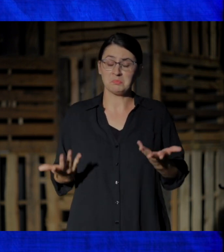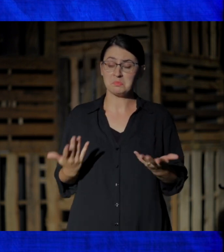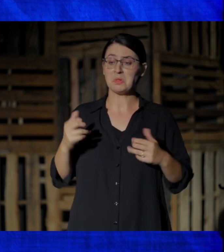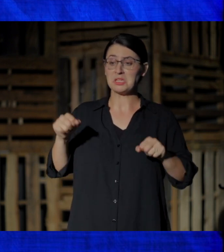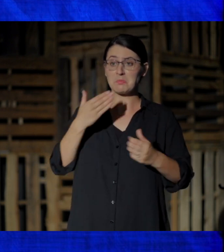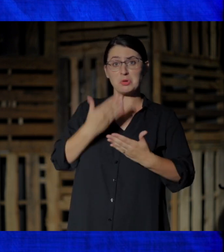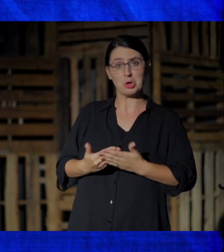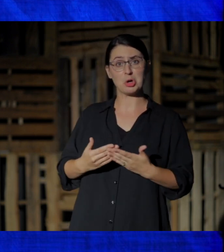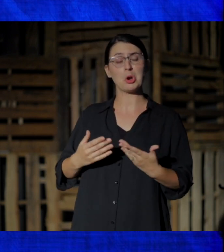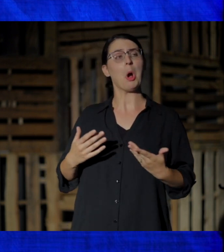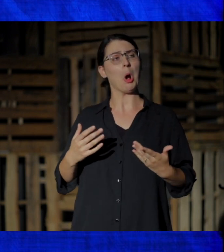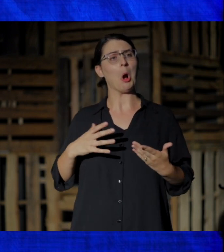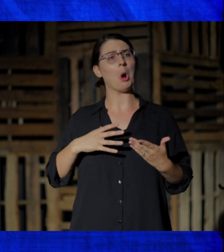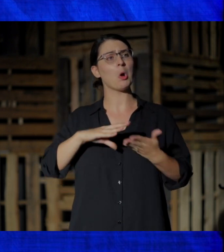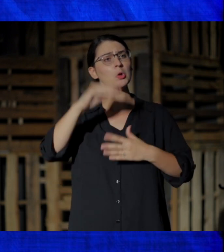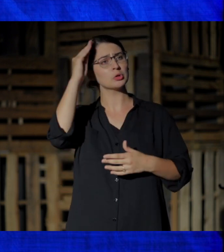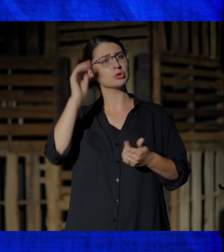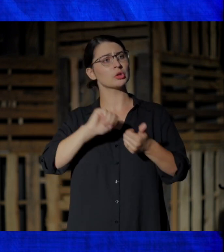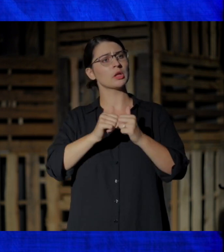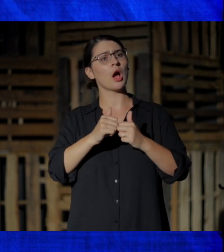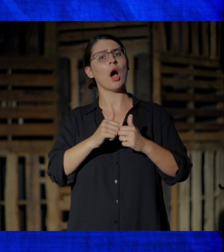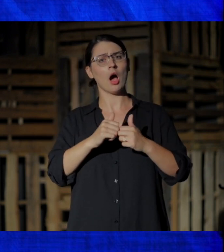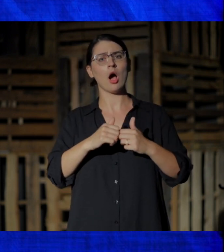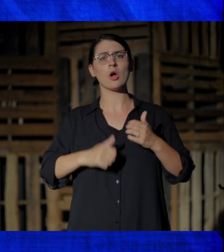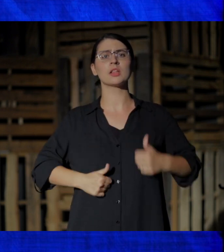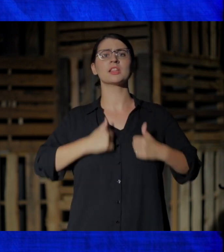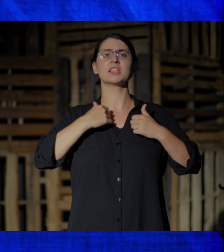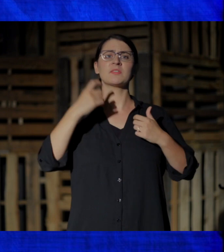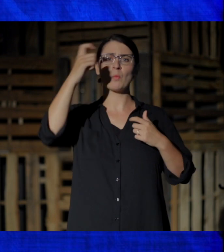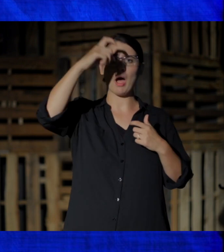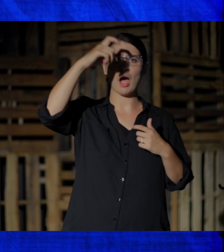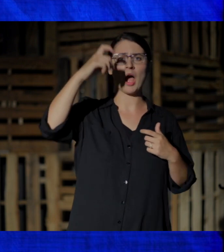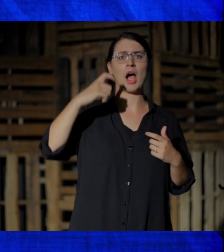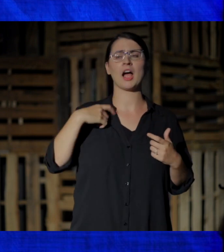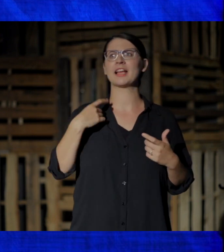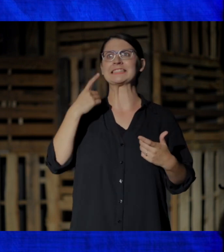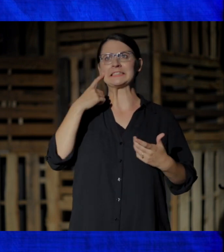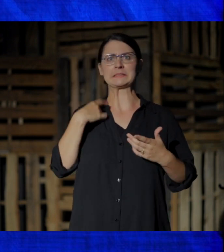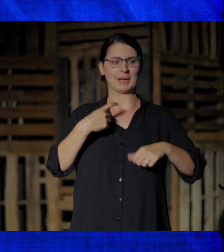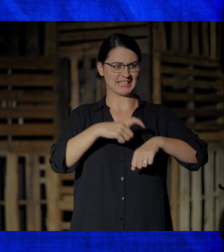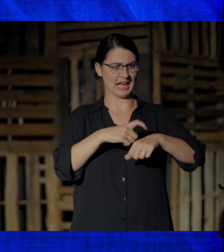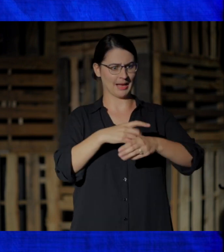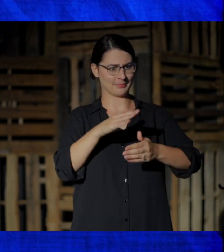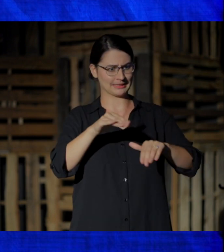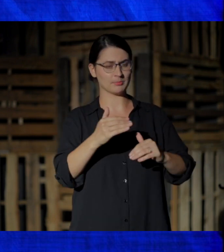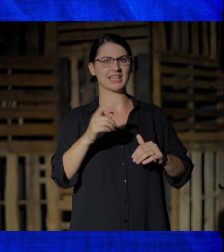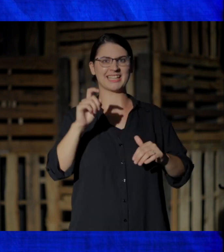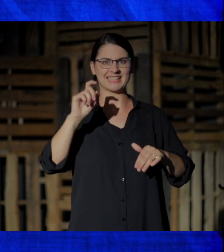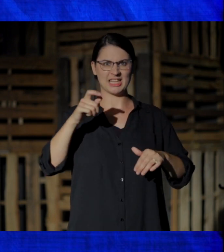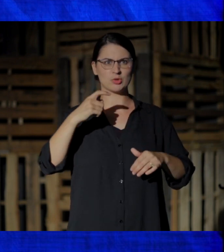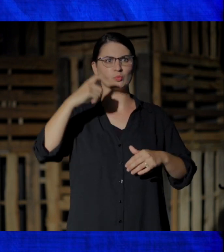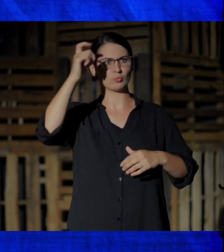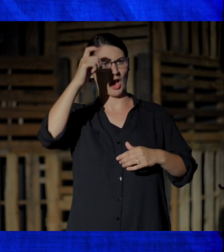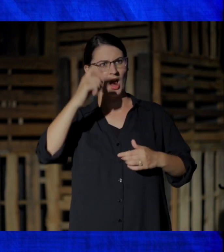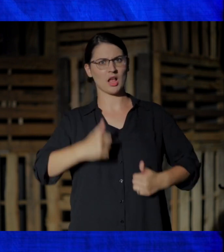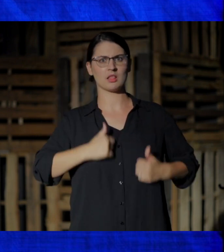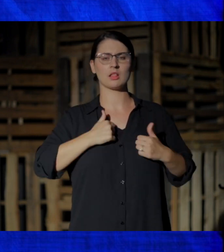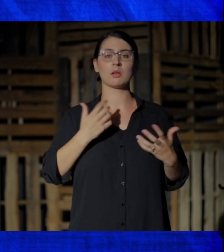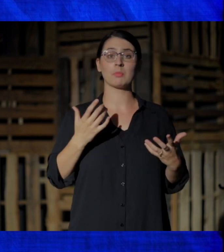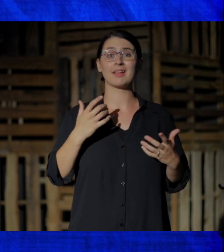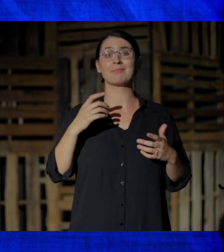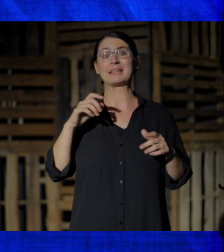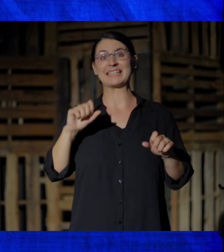live wiser. You start realizing I got less time. I need to make smarter decisions. I don't have as long to draw them out. But it can also become